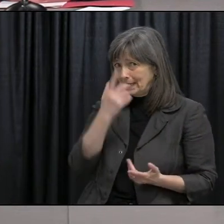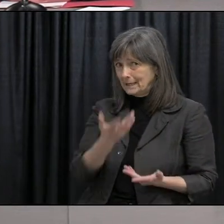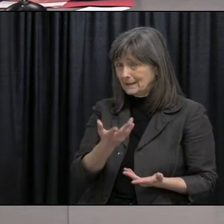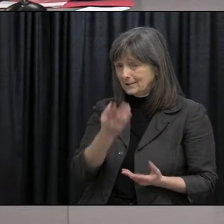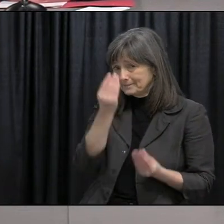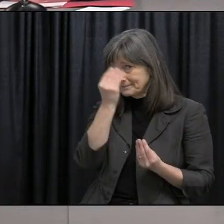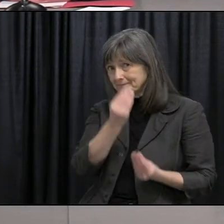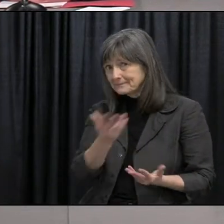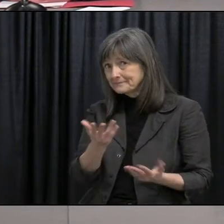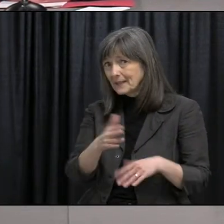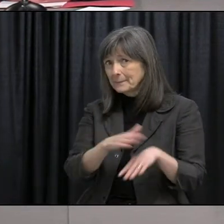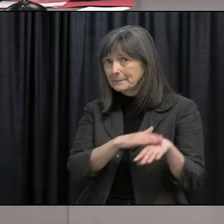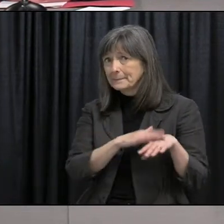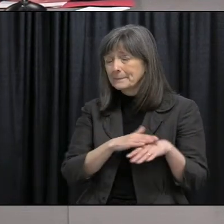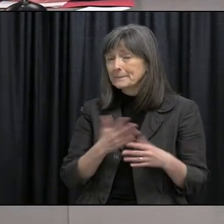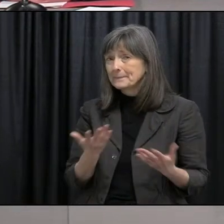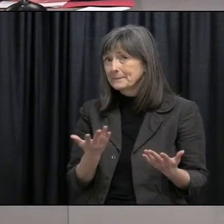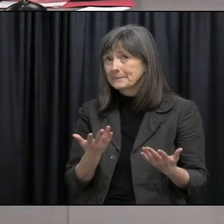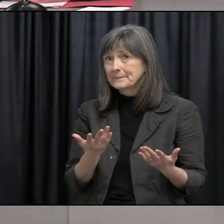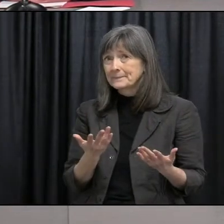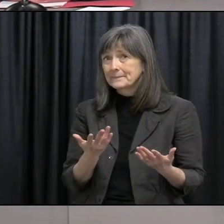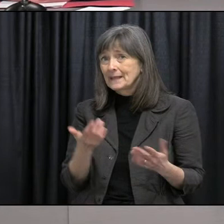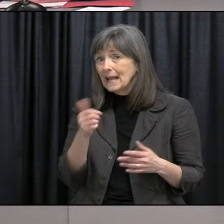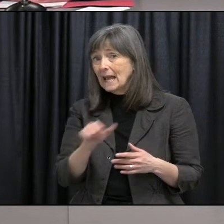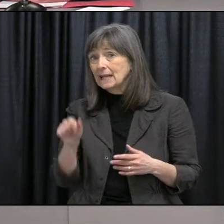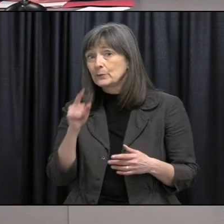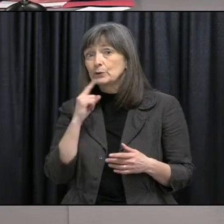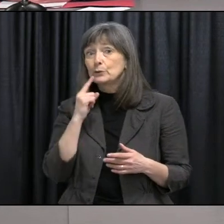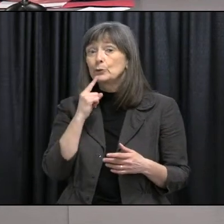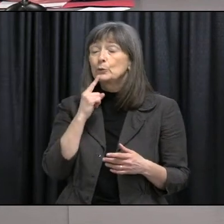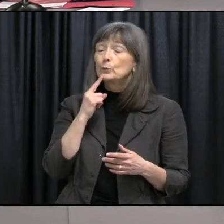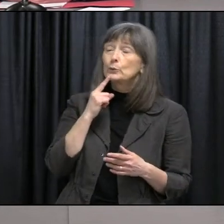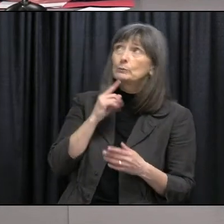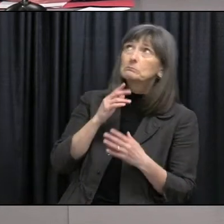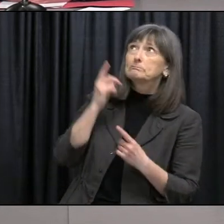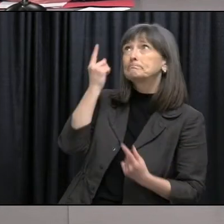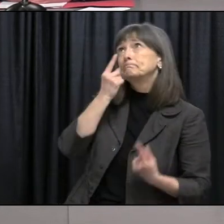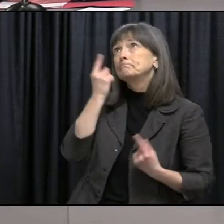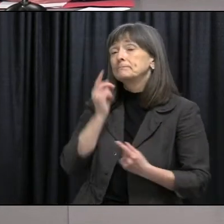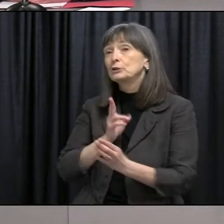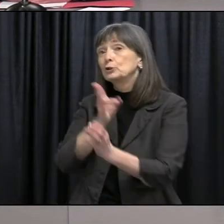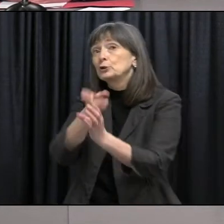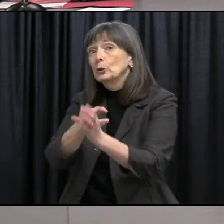your message to anyone who may be thinking of participating in such a gathering?